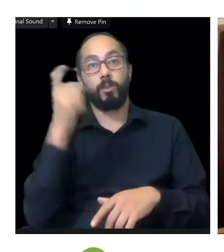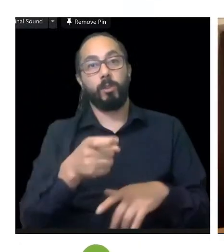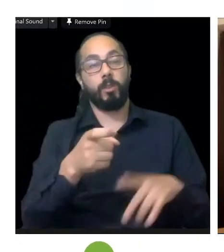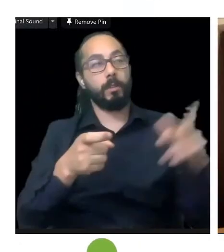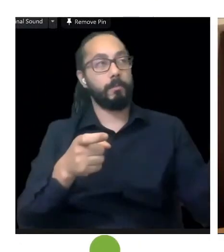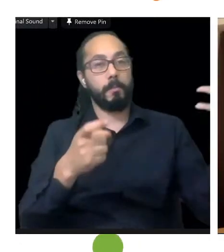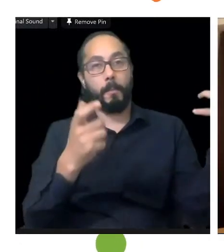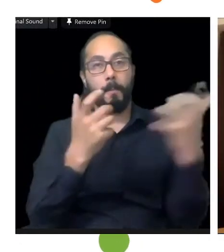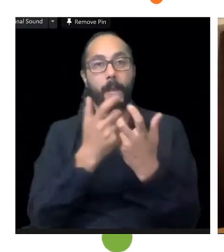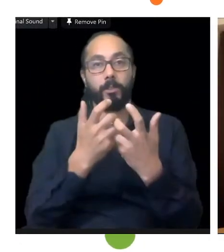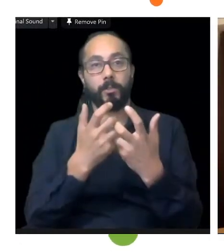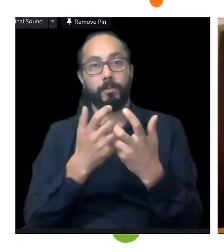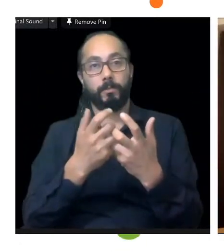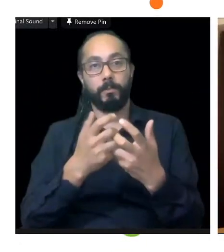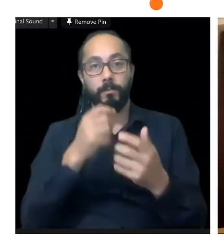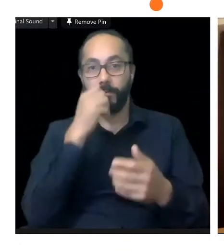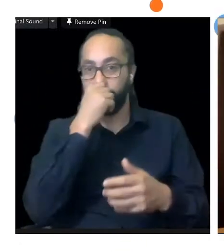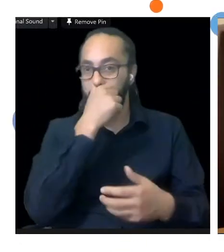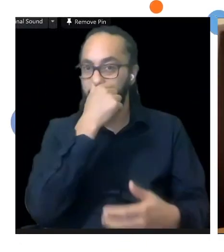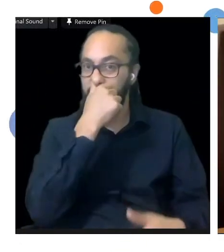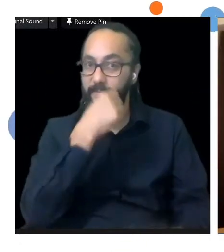Irfand, can you think of a situation